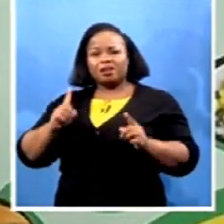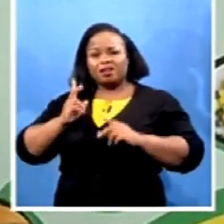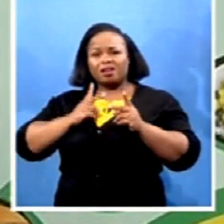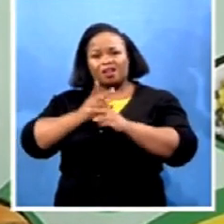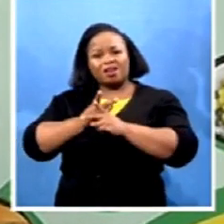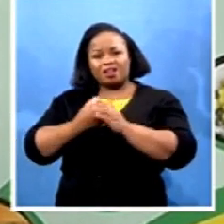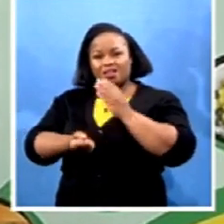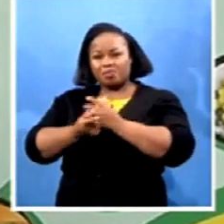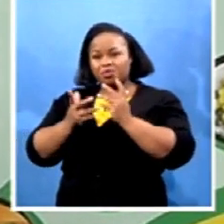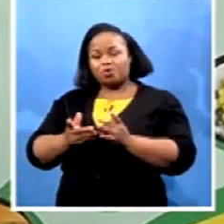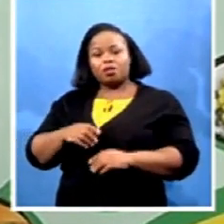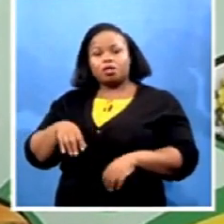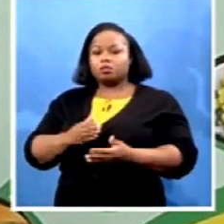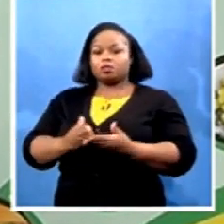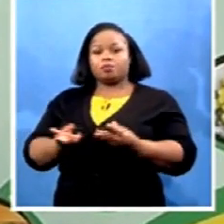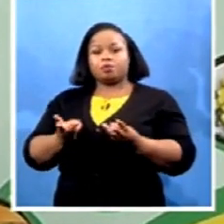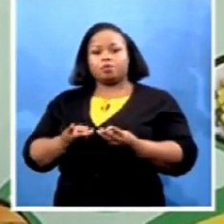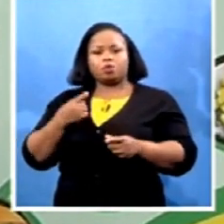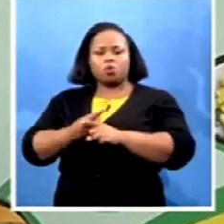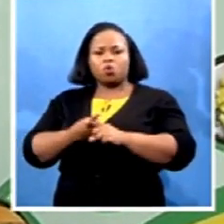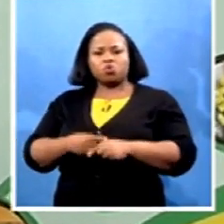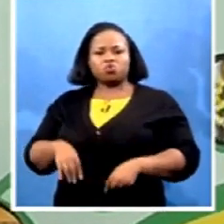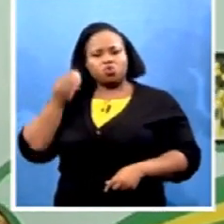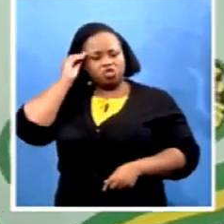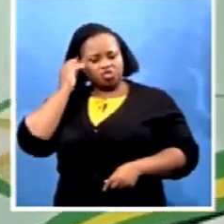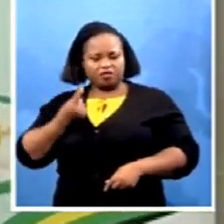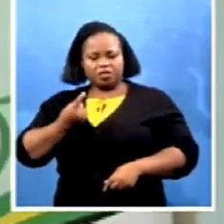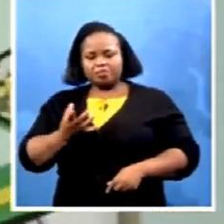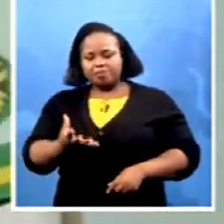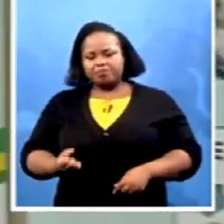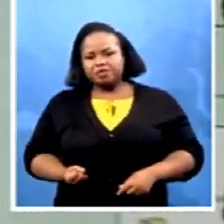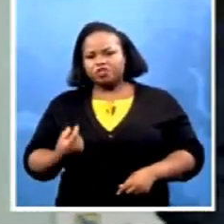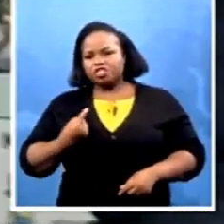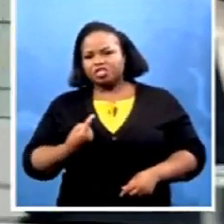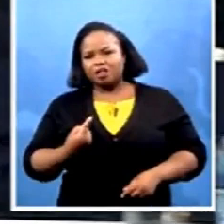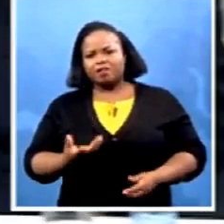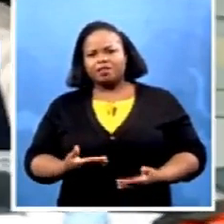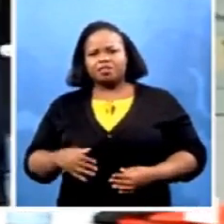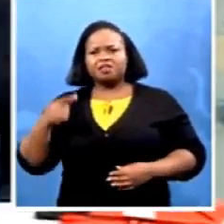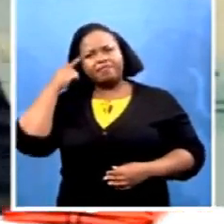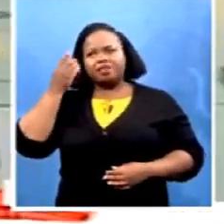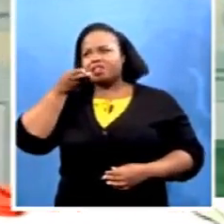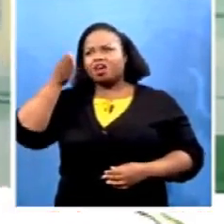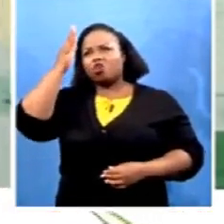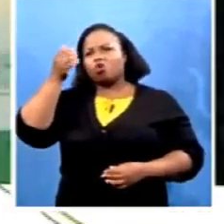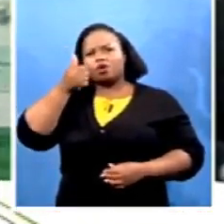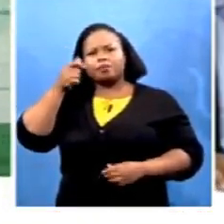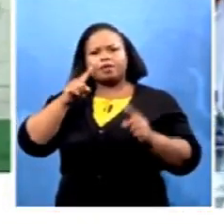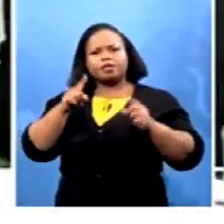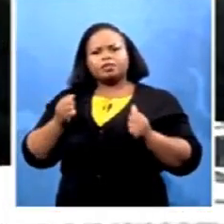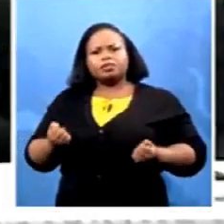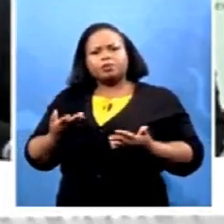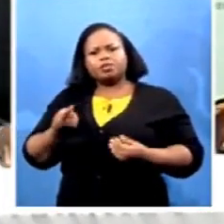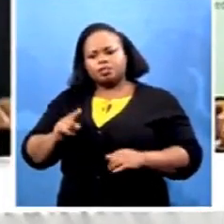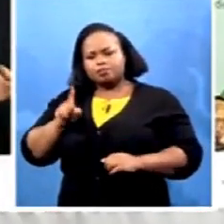enriching themselves. You find people playing God with the services that were supposed to come to go to the needy and the poor.